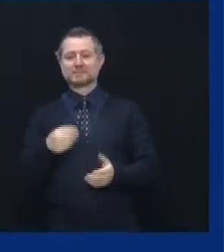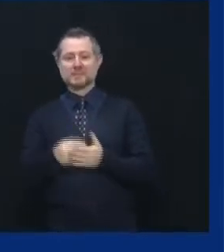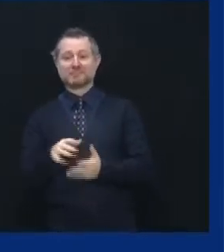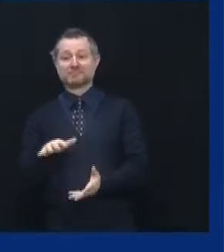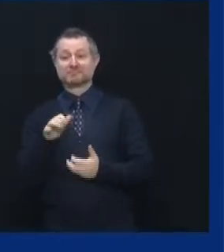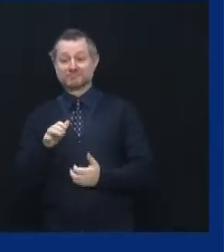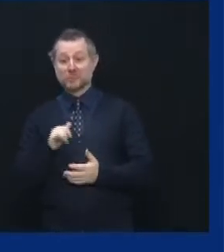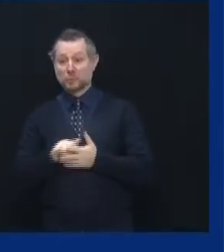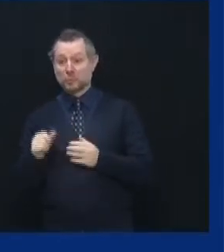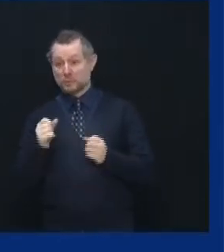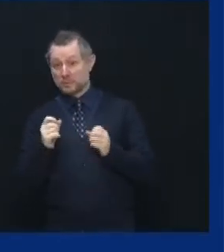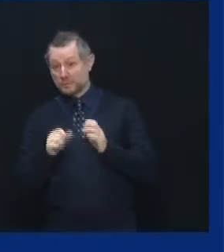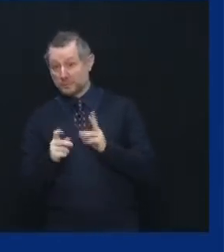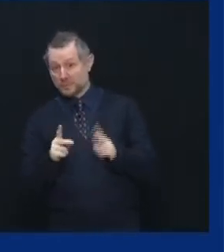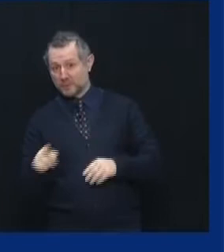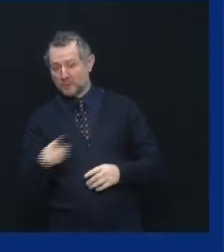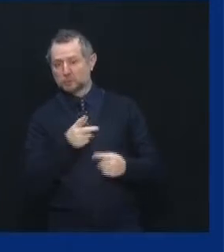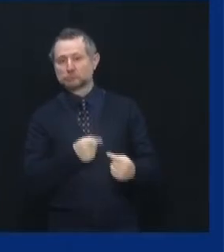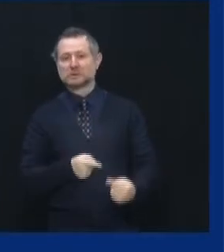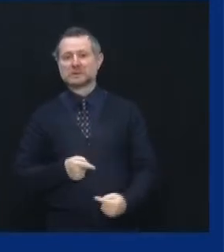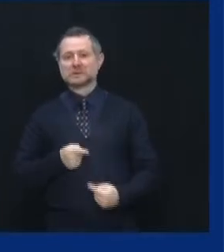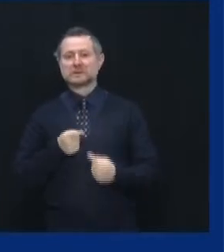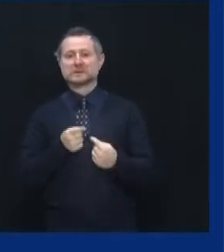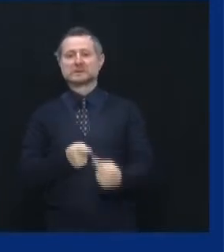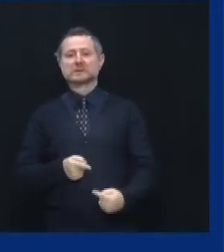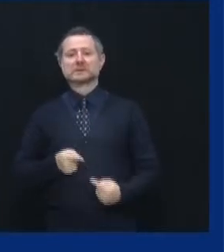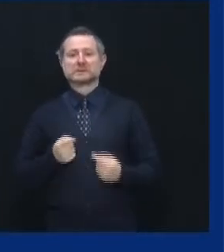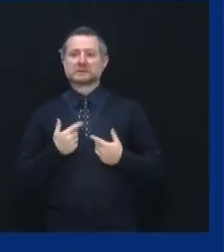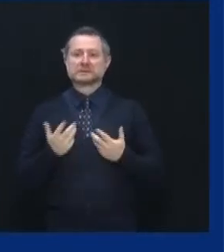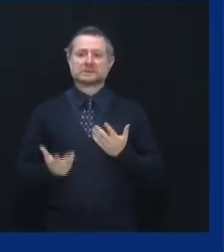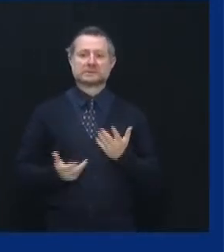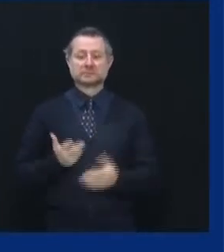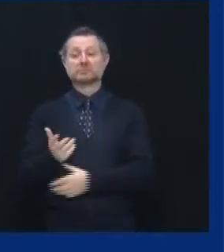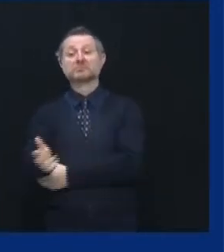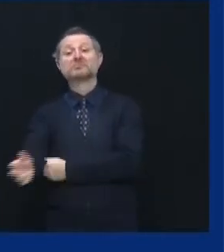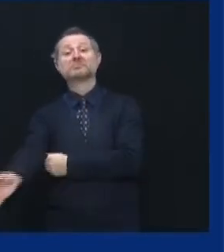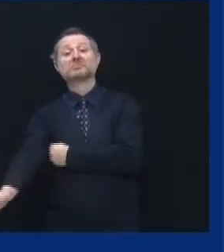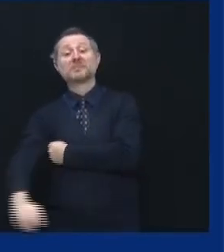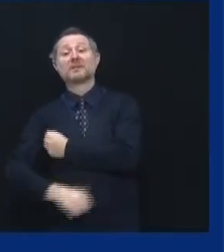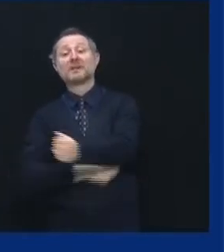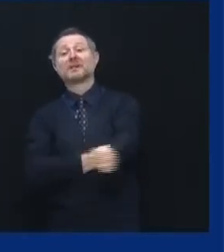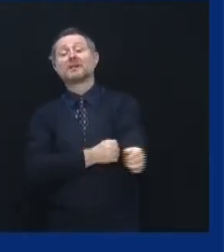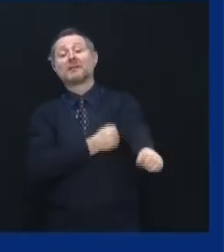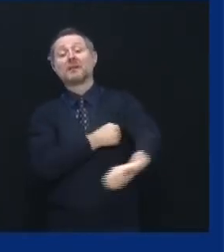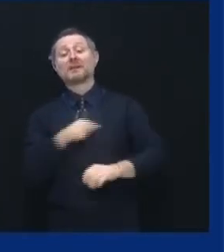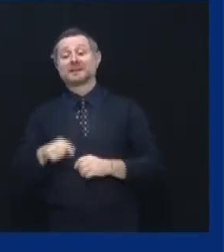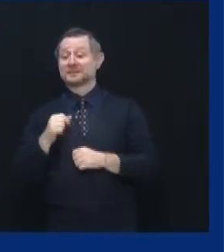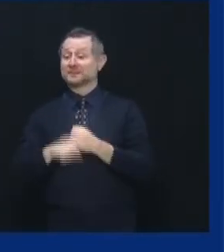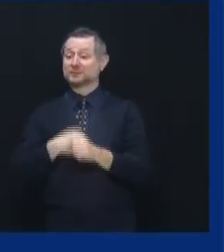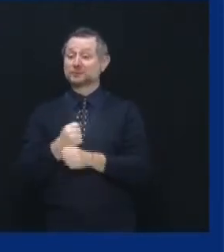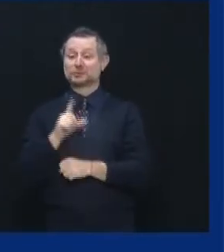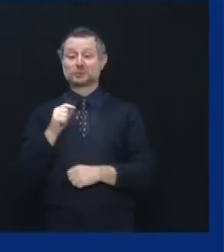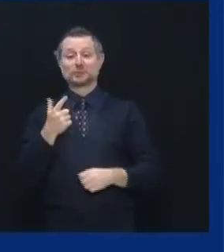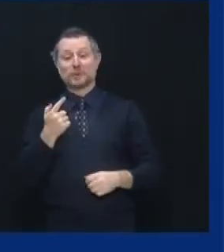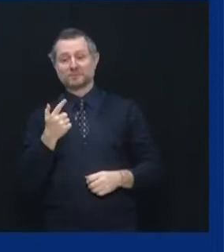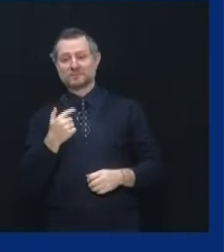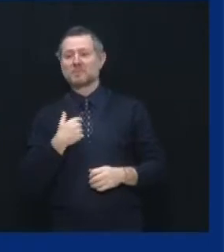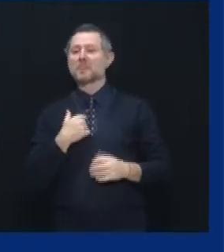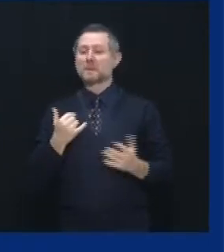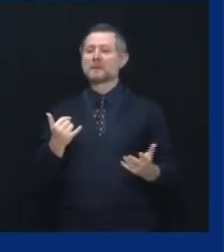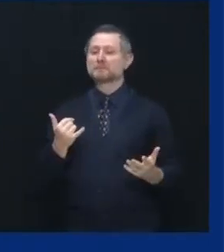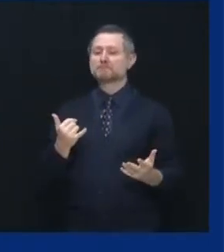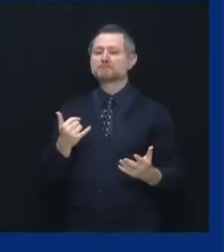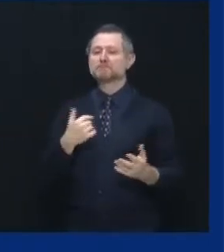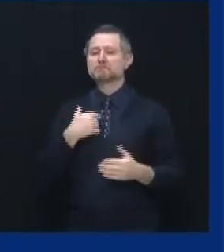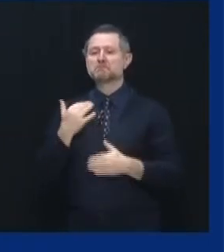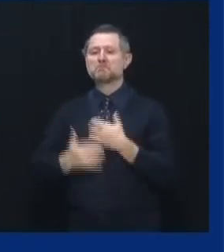are struggling. So I think this year will give us the momentum to get it over the goal line. Rob,